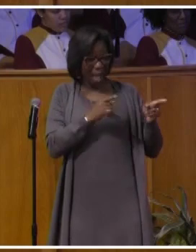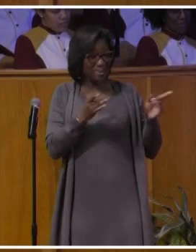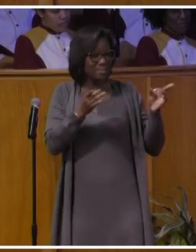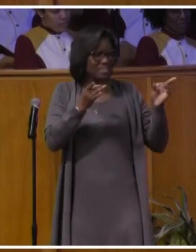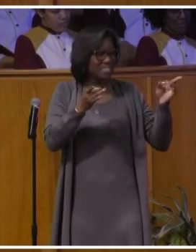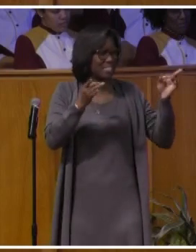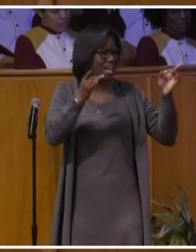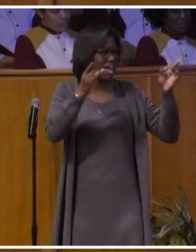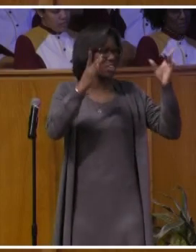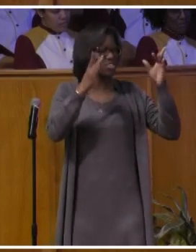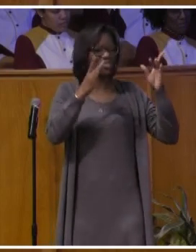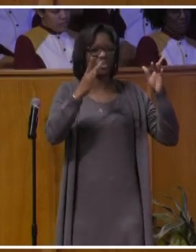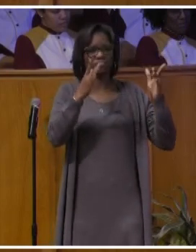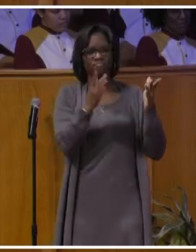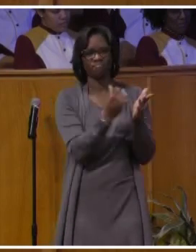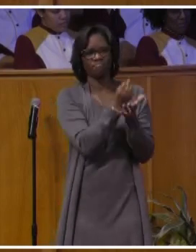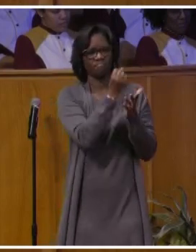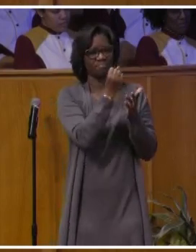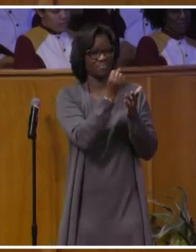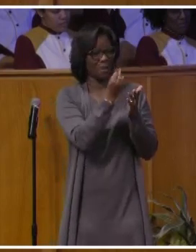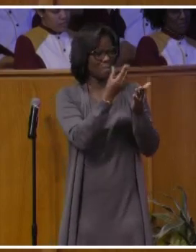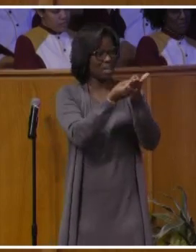Disaster takes his fortune.